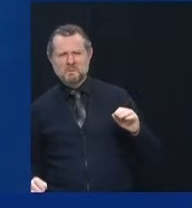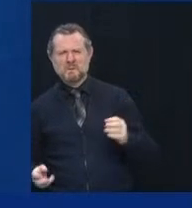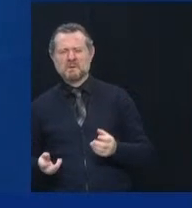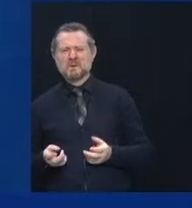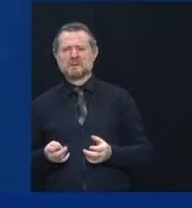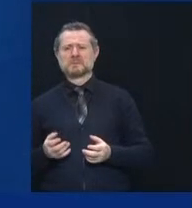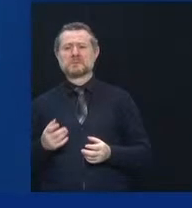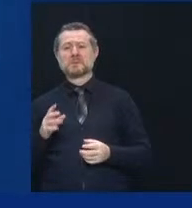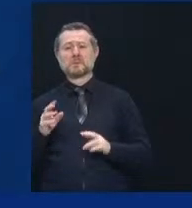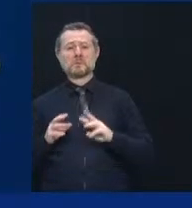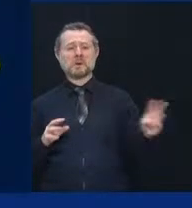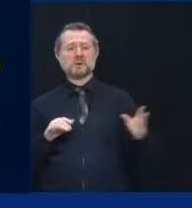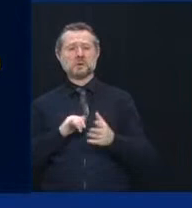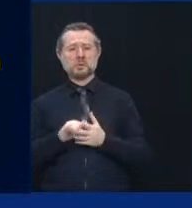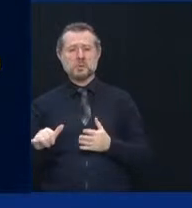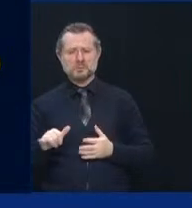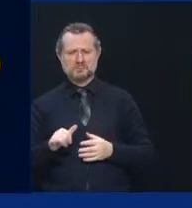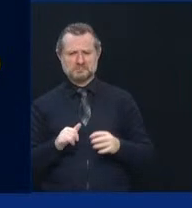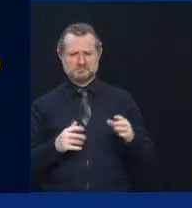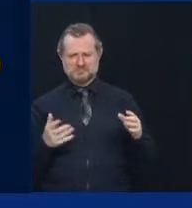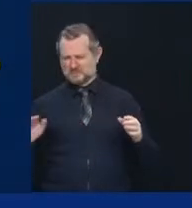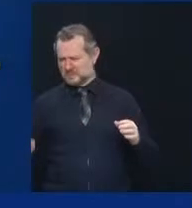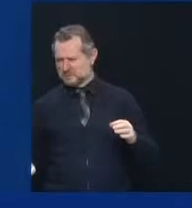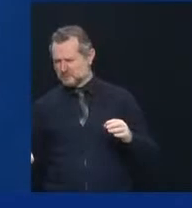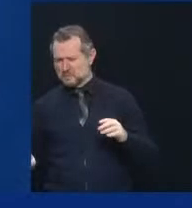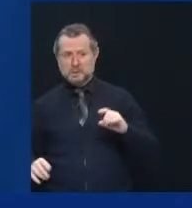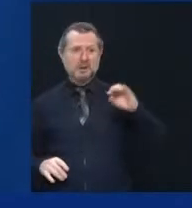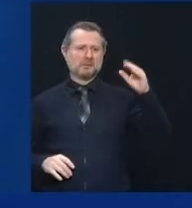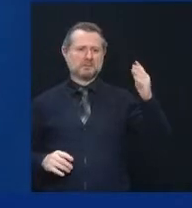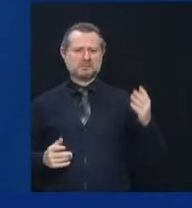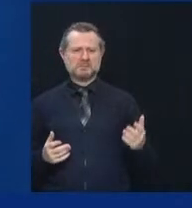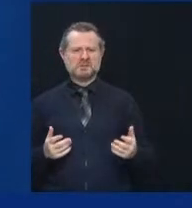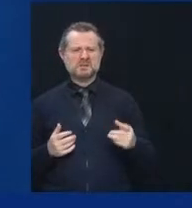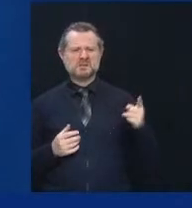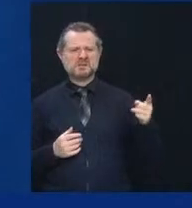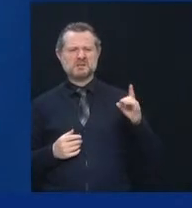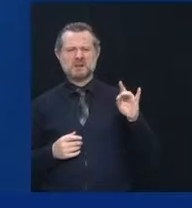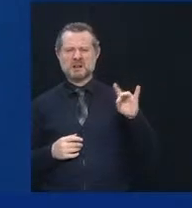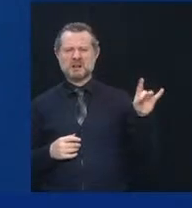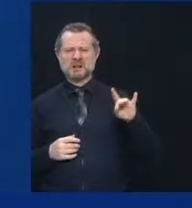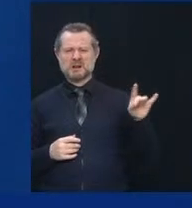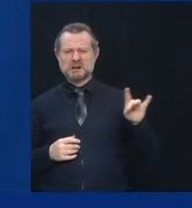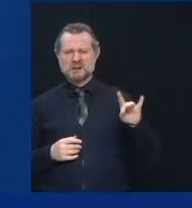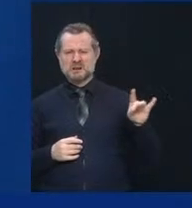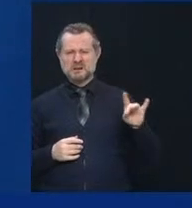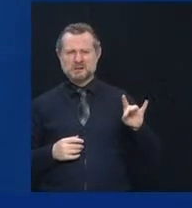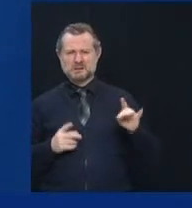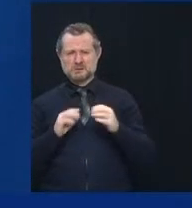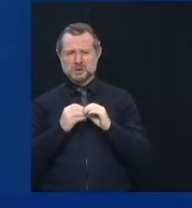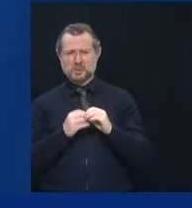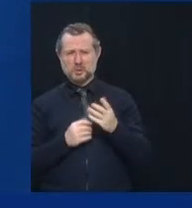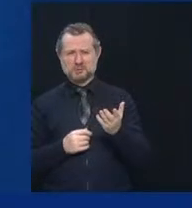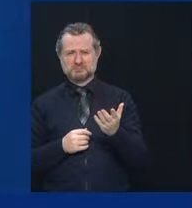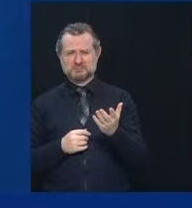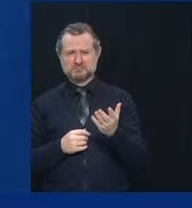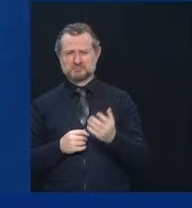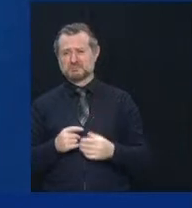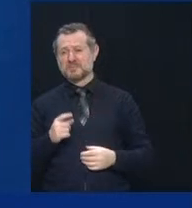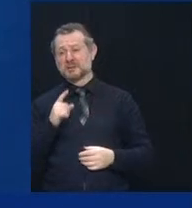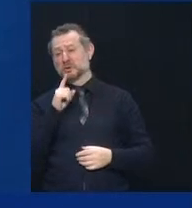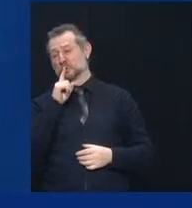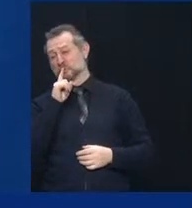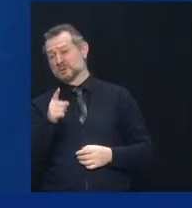Western New York, 88, 42. Also, by the way, these numbers are submitted by